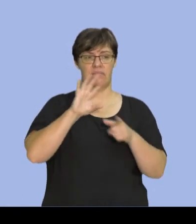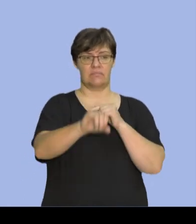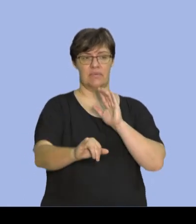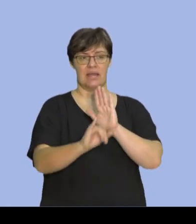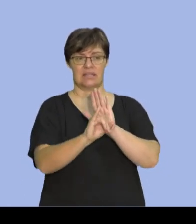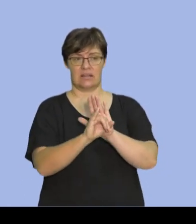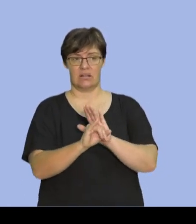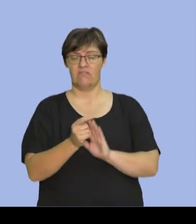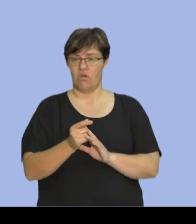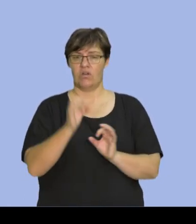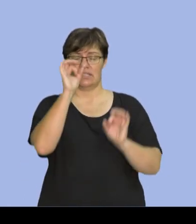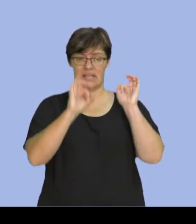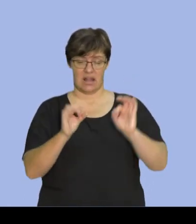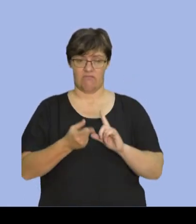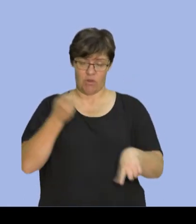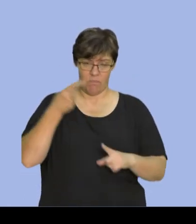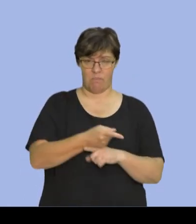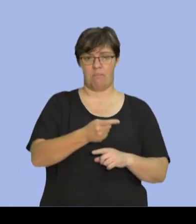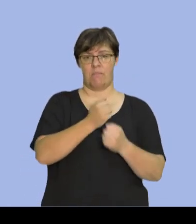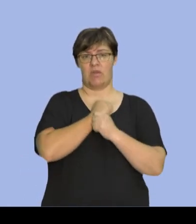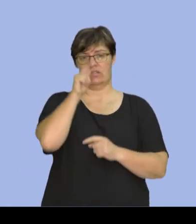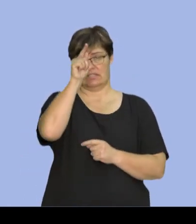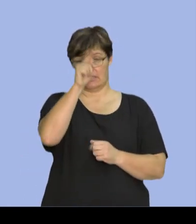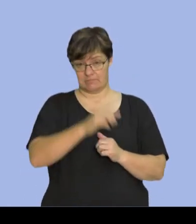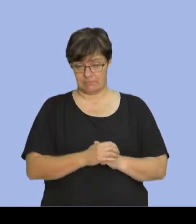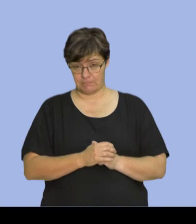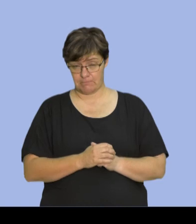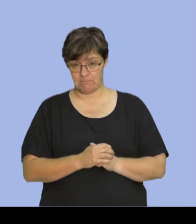the cell from which they originally formed.